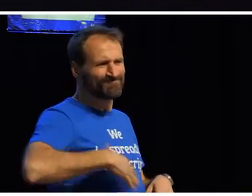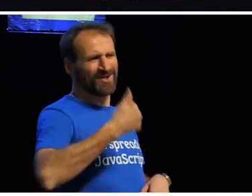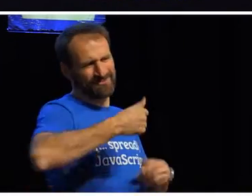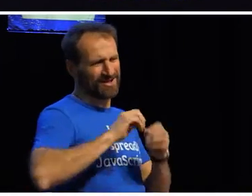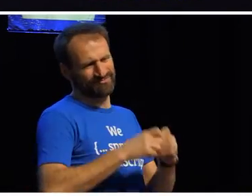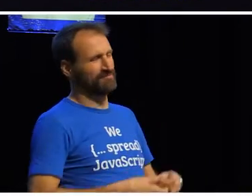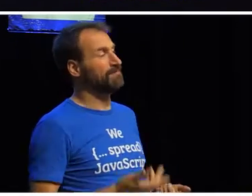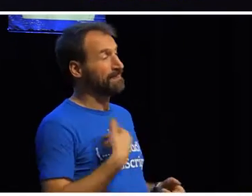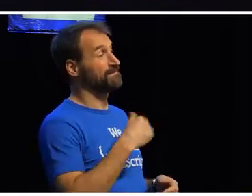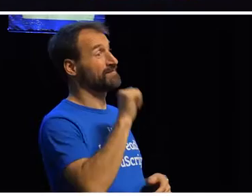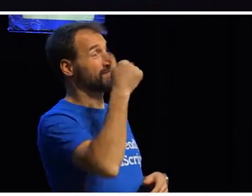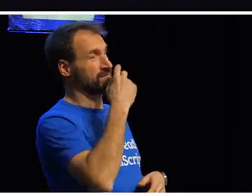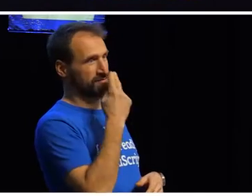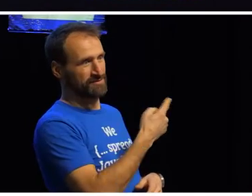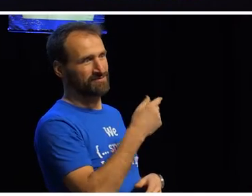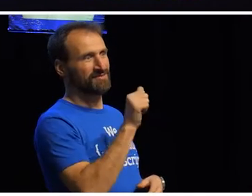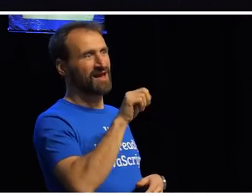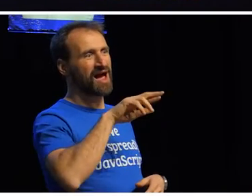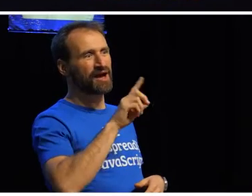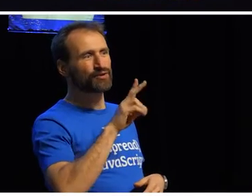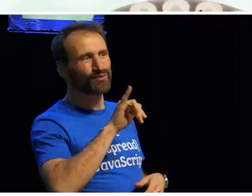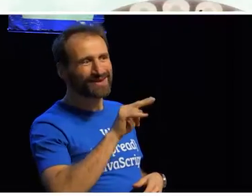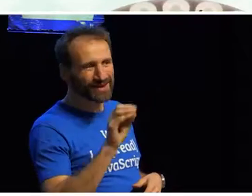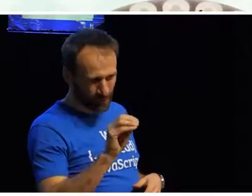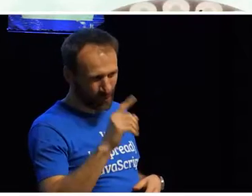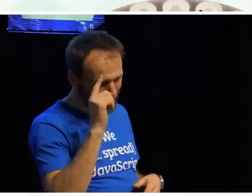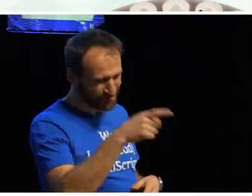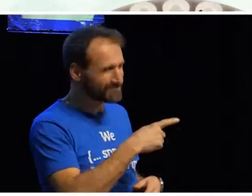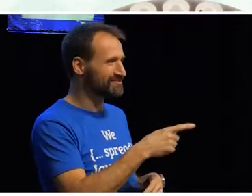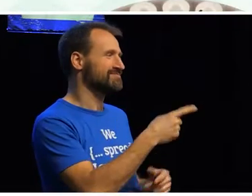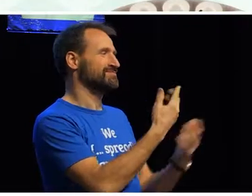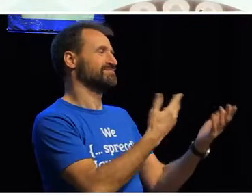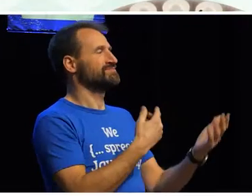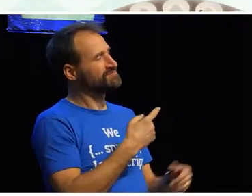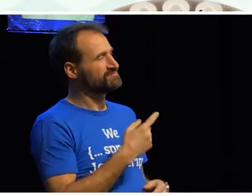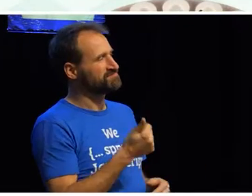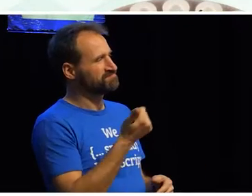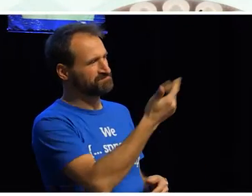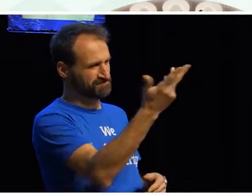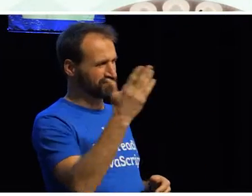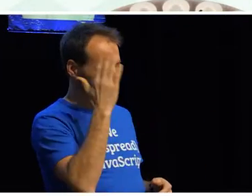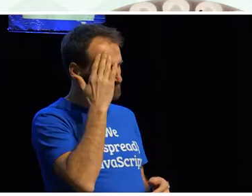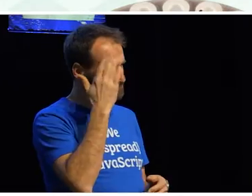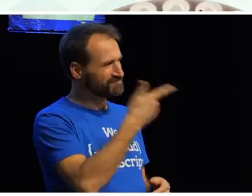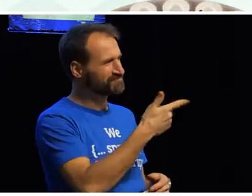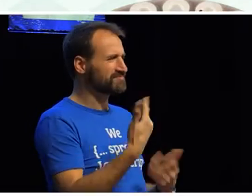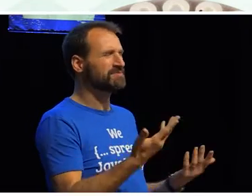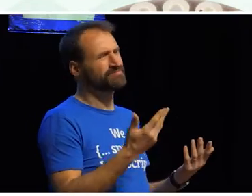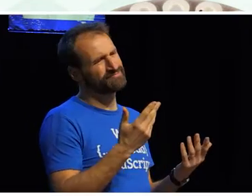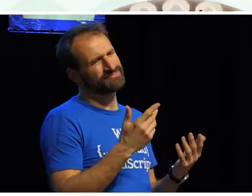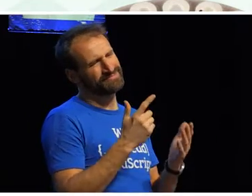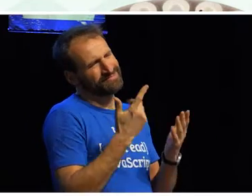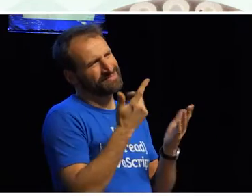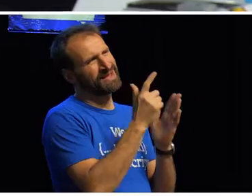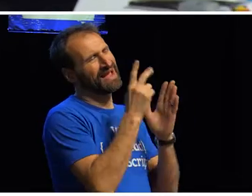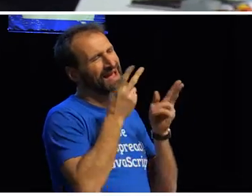like Arduino. Actually, maybe it's called Genuino here. Maybe there's some legal dispute about naming stuff, but